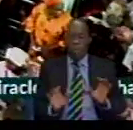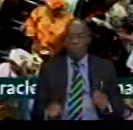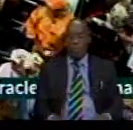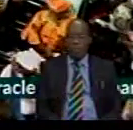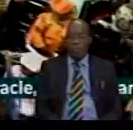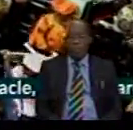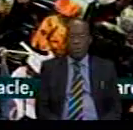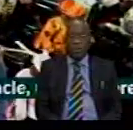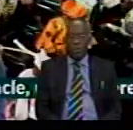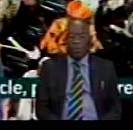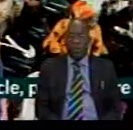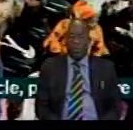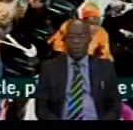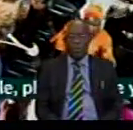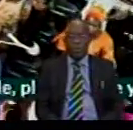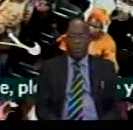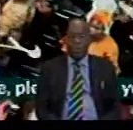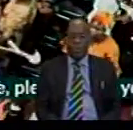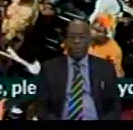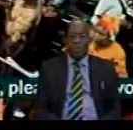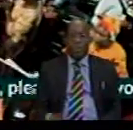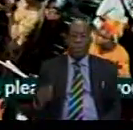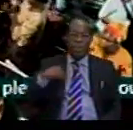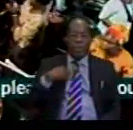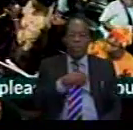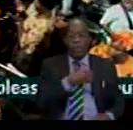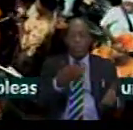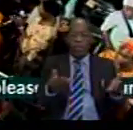We want to see what the Lord has done.